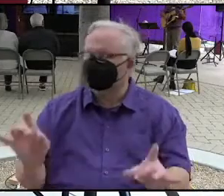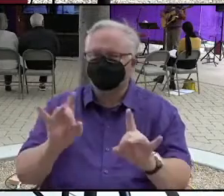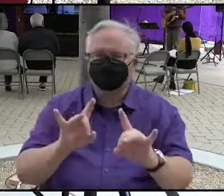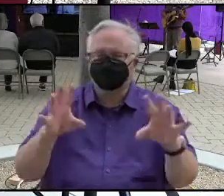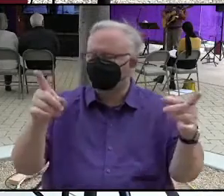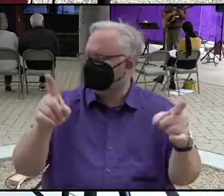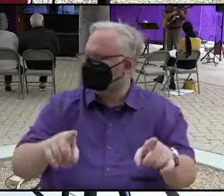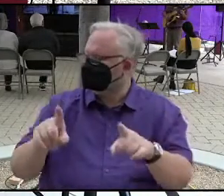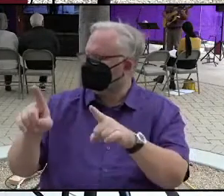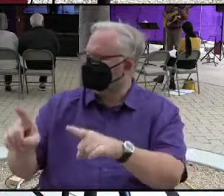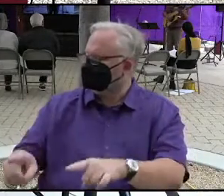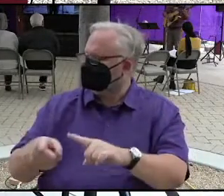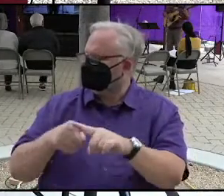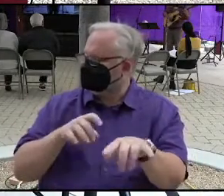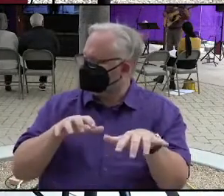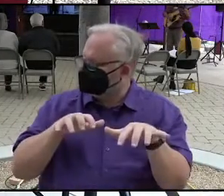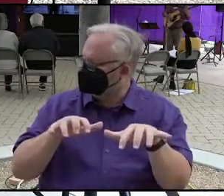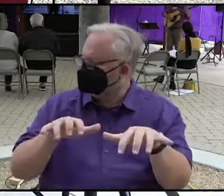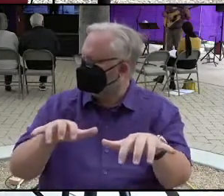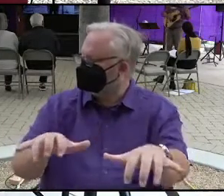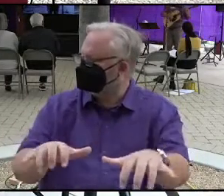atrocities done by the mob,